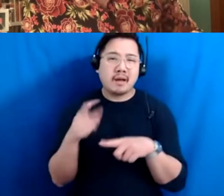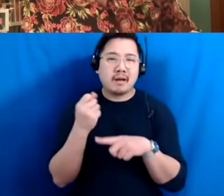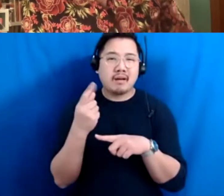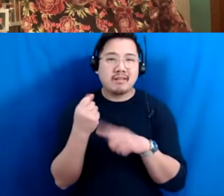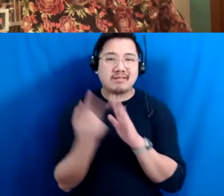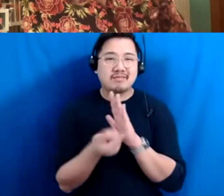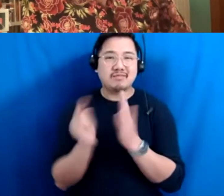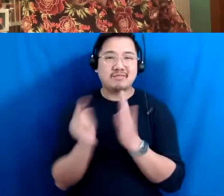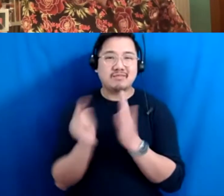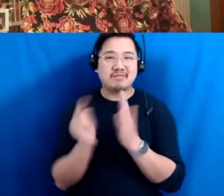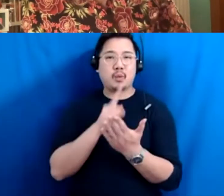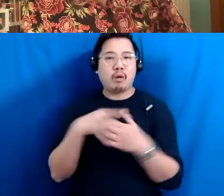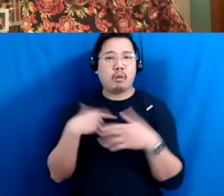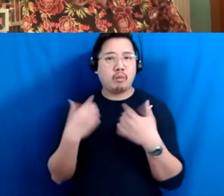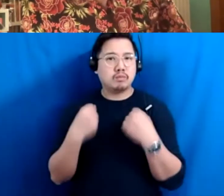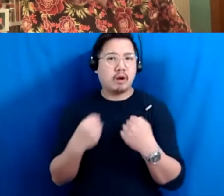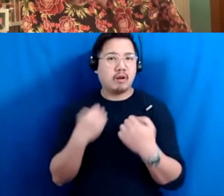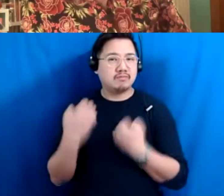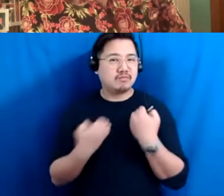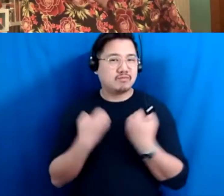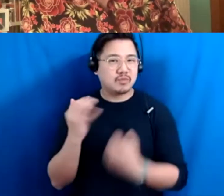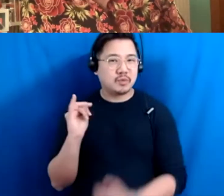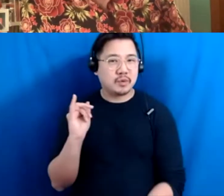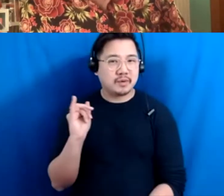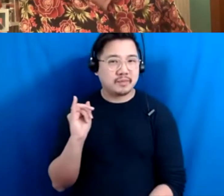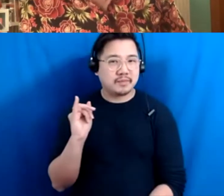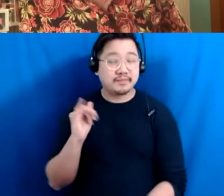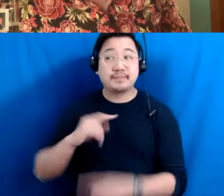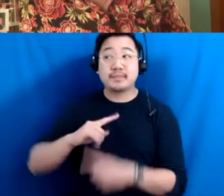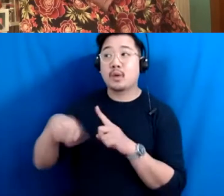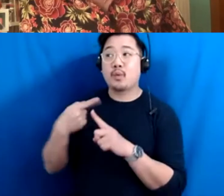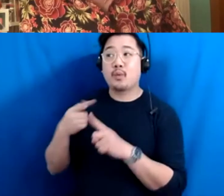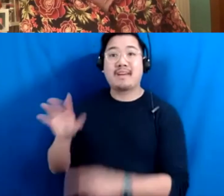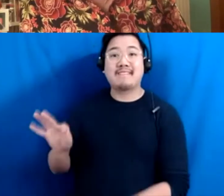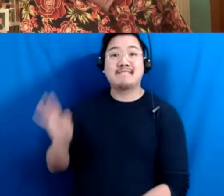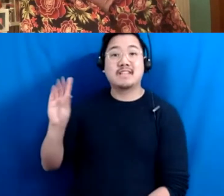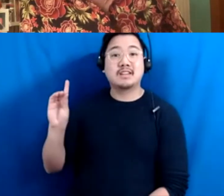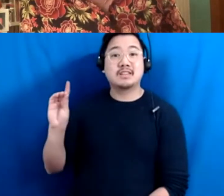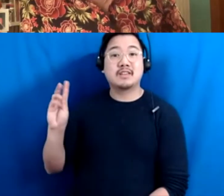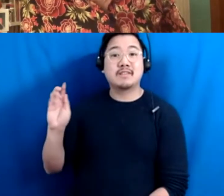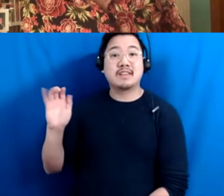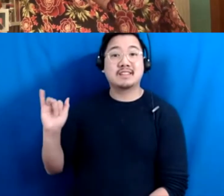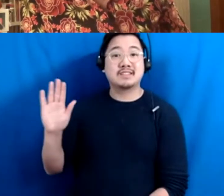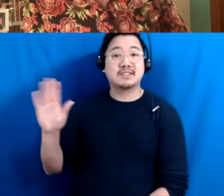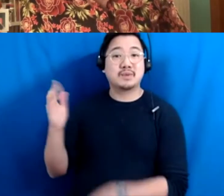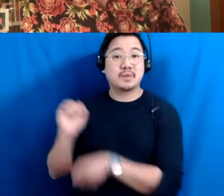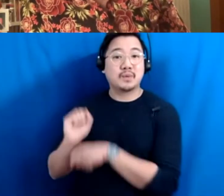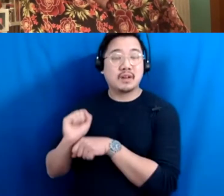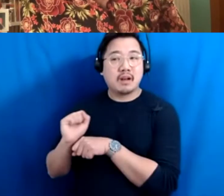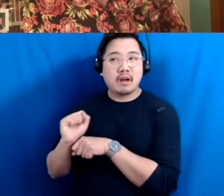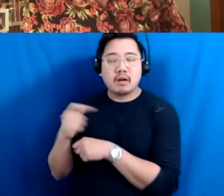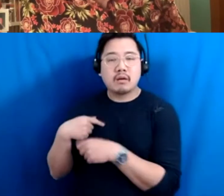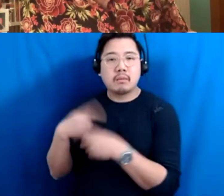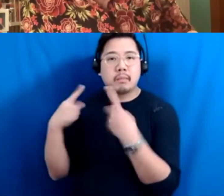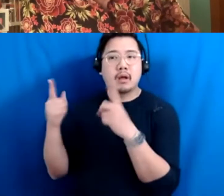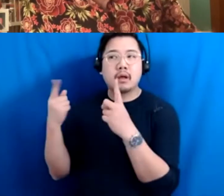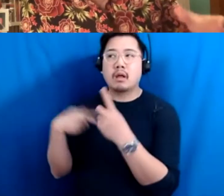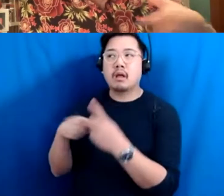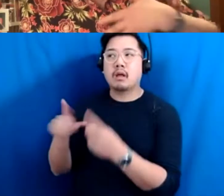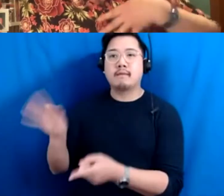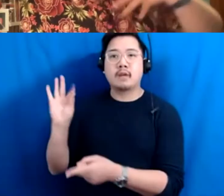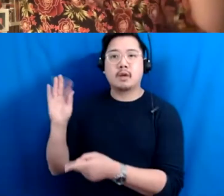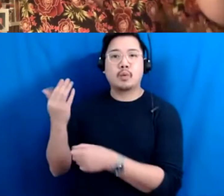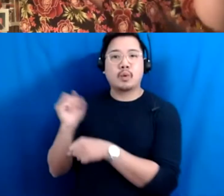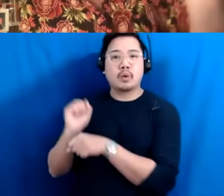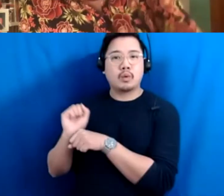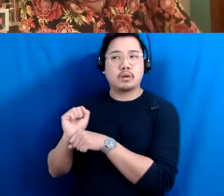surface. And so, when I found Dostoevsky, I felt like I finally found a writer who wasn't